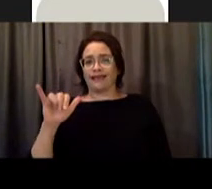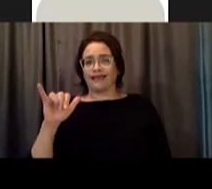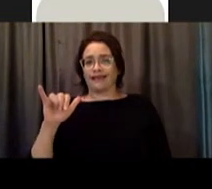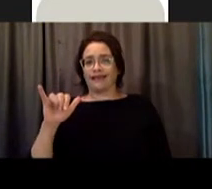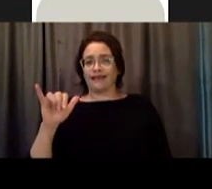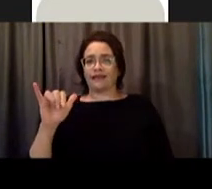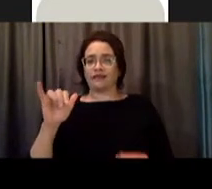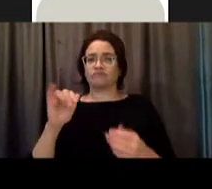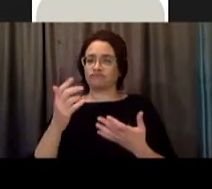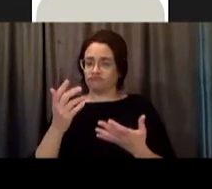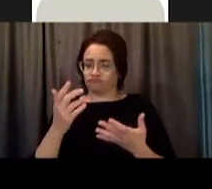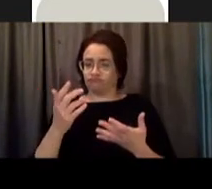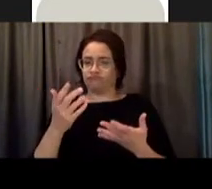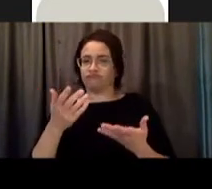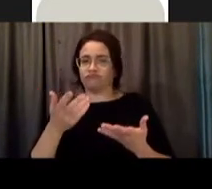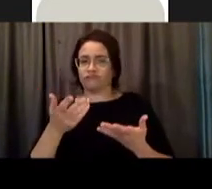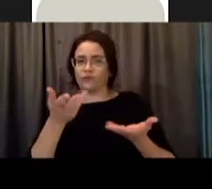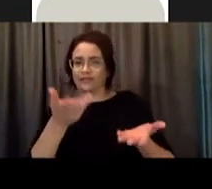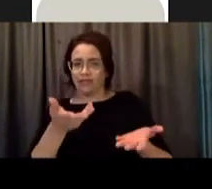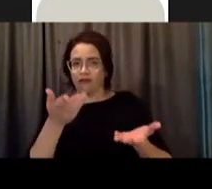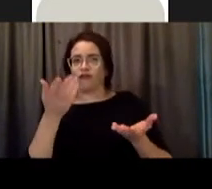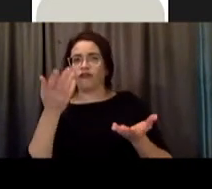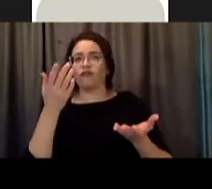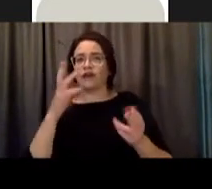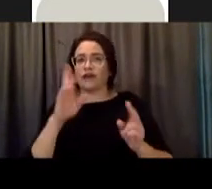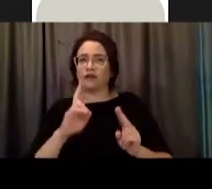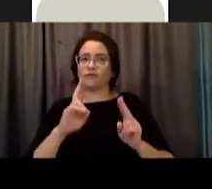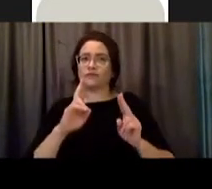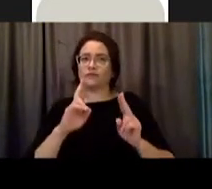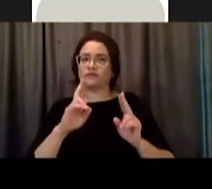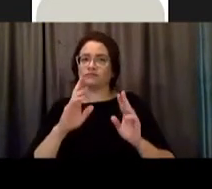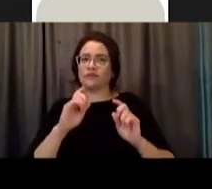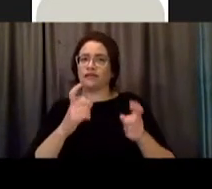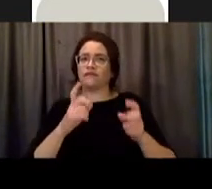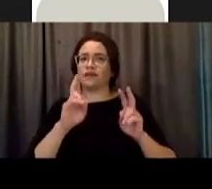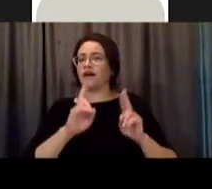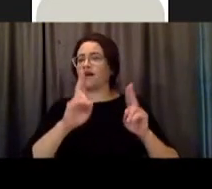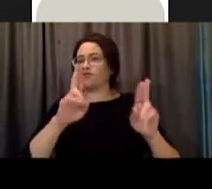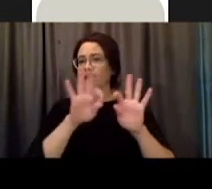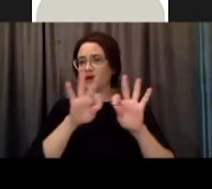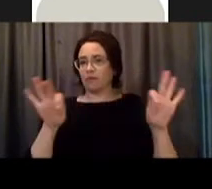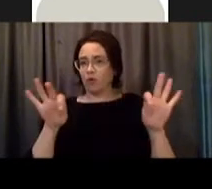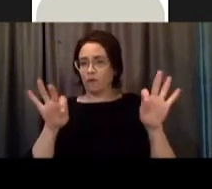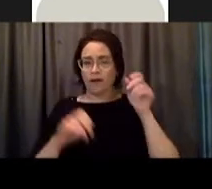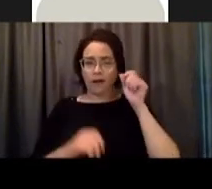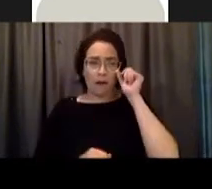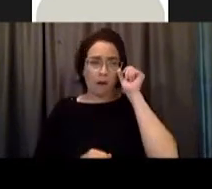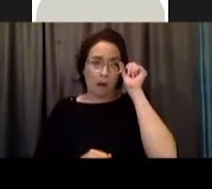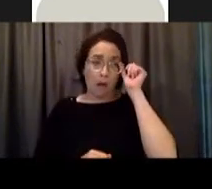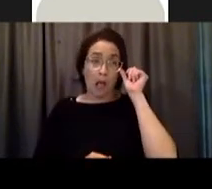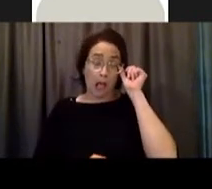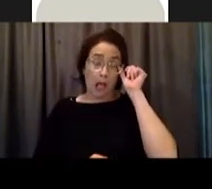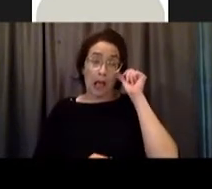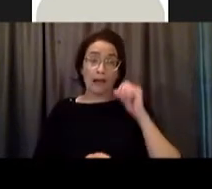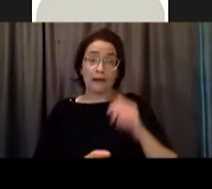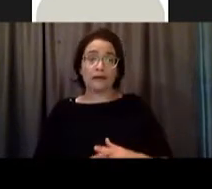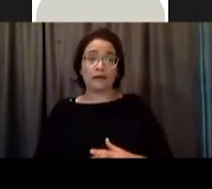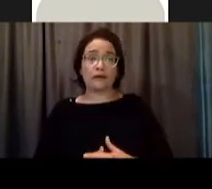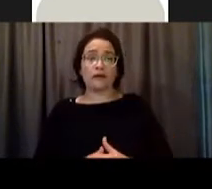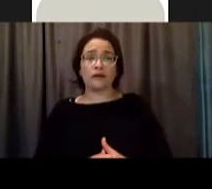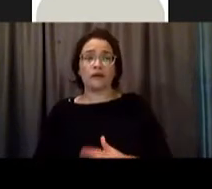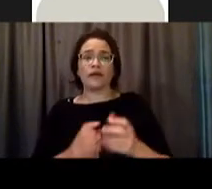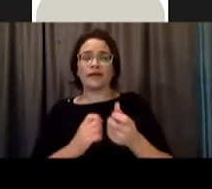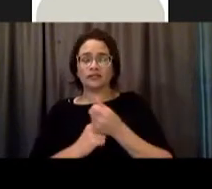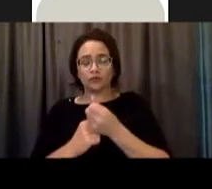Matlashevsky, the artistic director, with honorary diploma of the diplomatic mission for promotion and support of Ukrainian